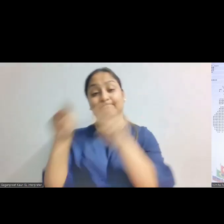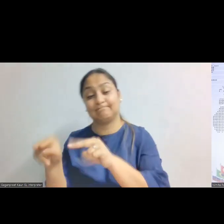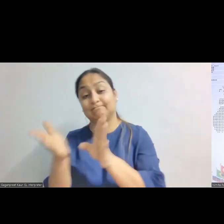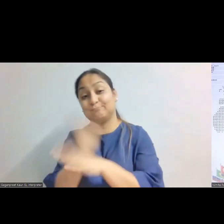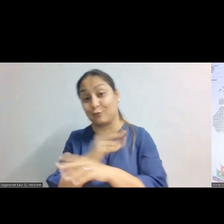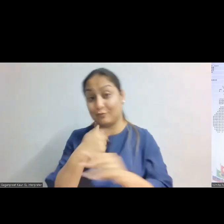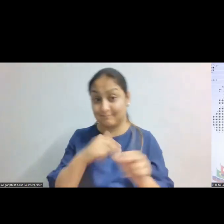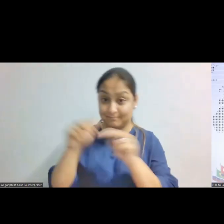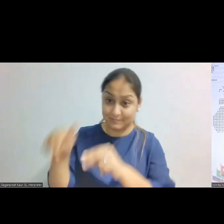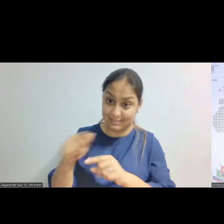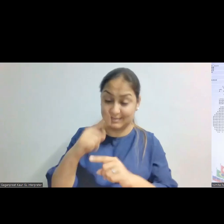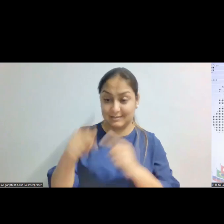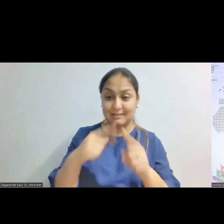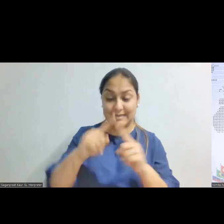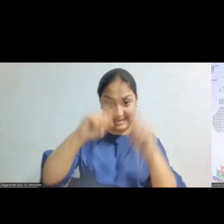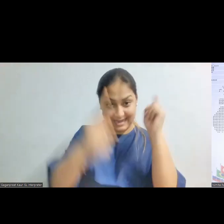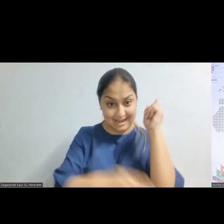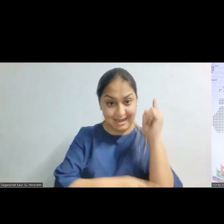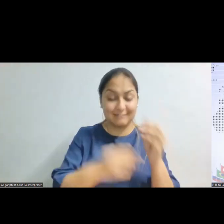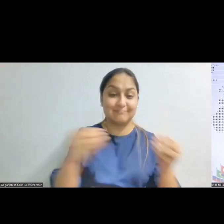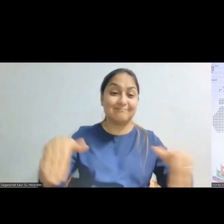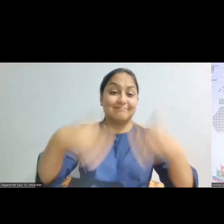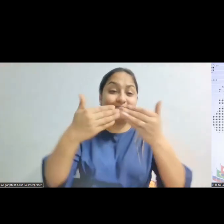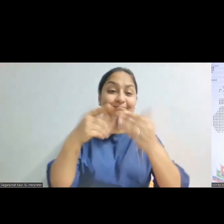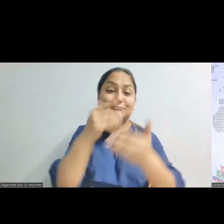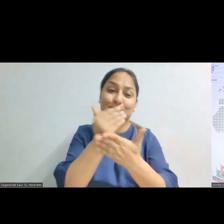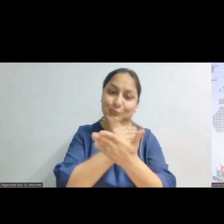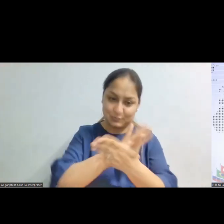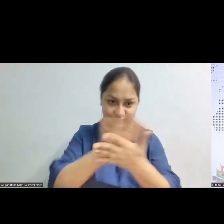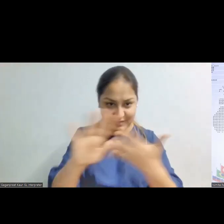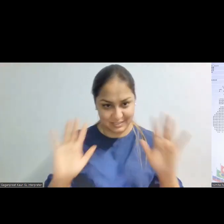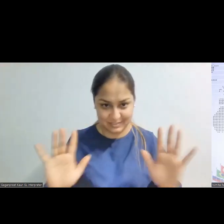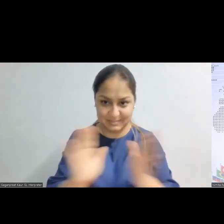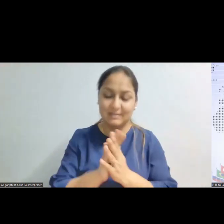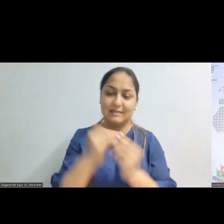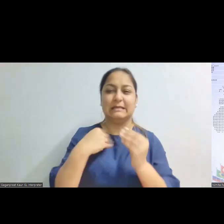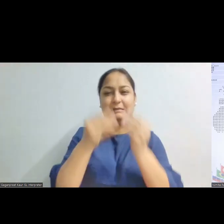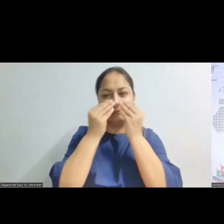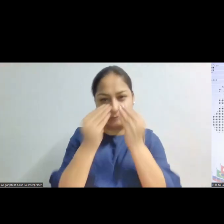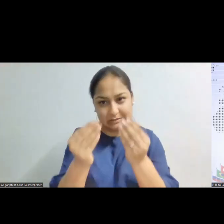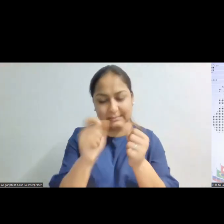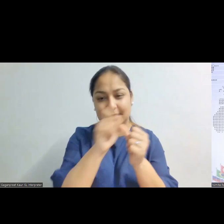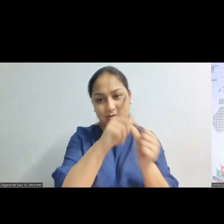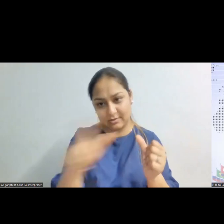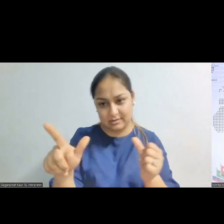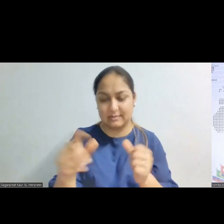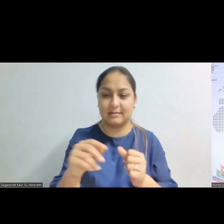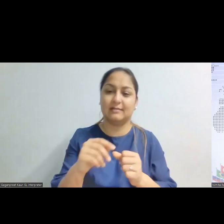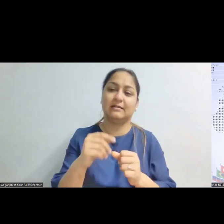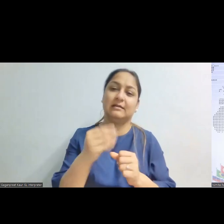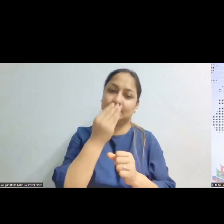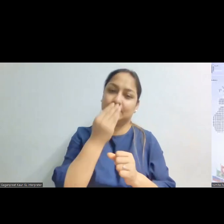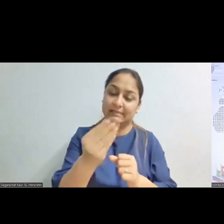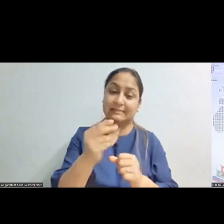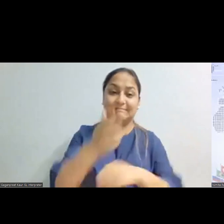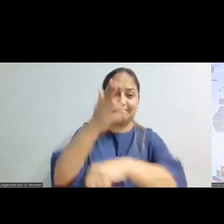we come to the end of the introductory session, and we would request everyone to kindly switch on your